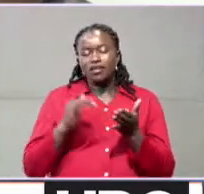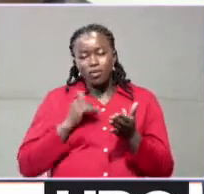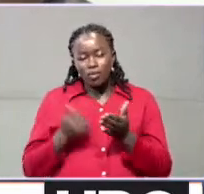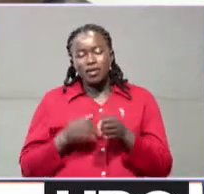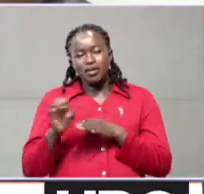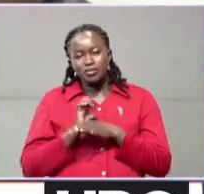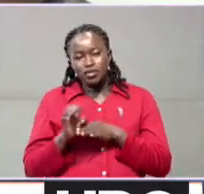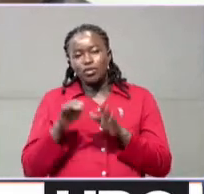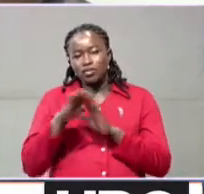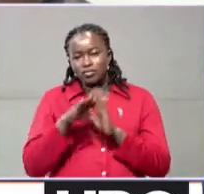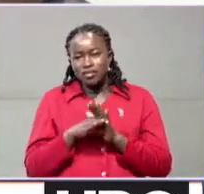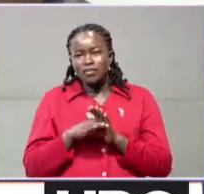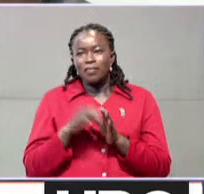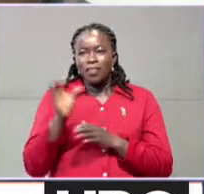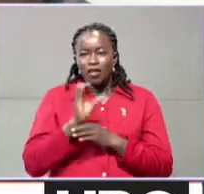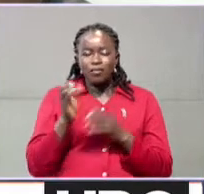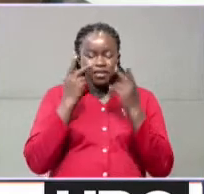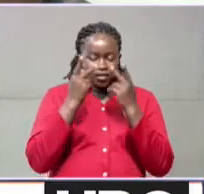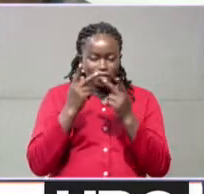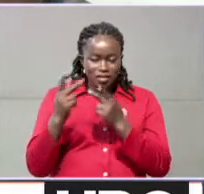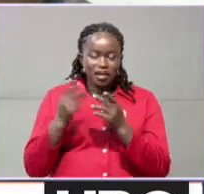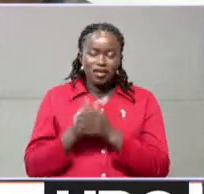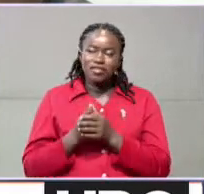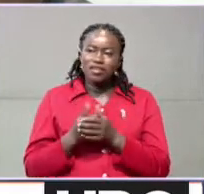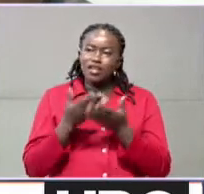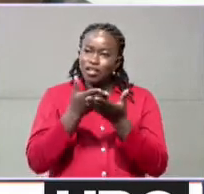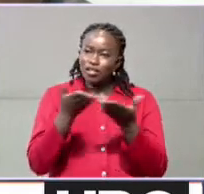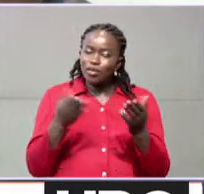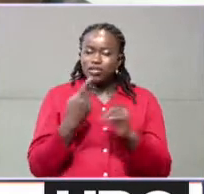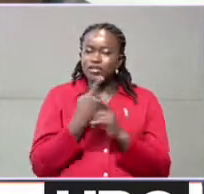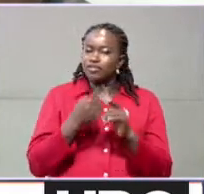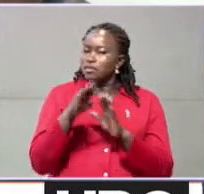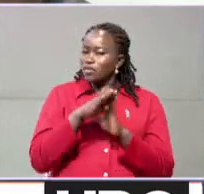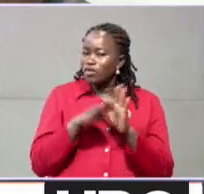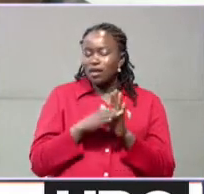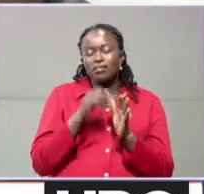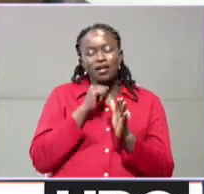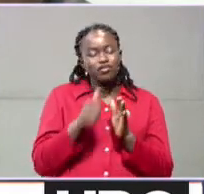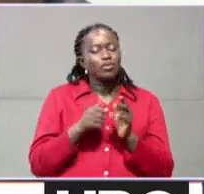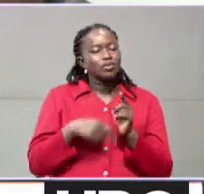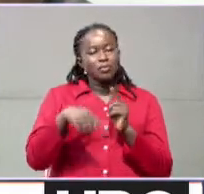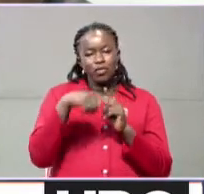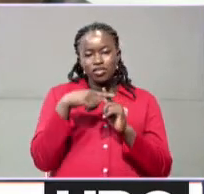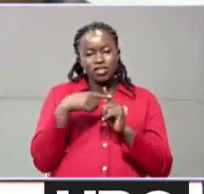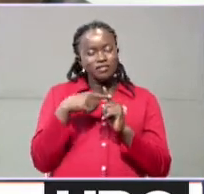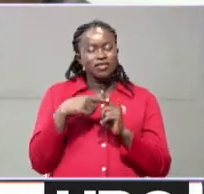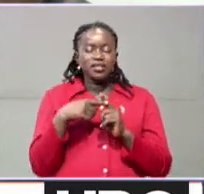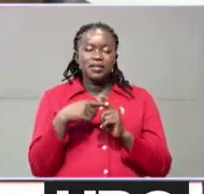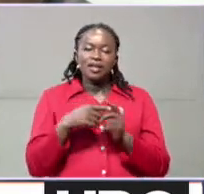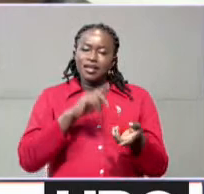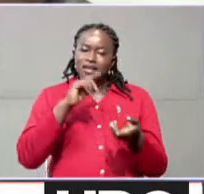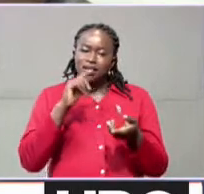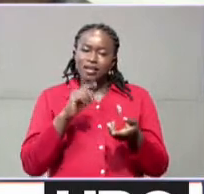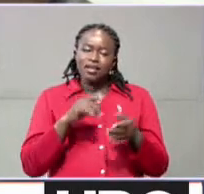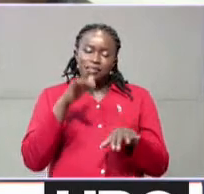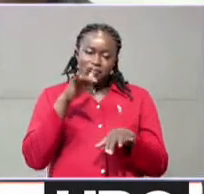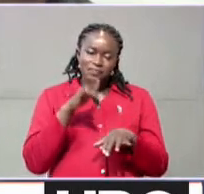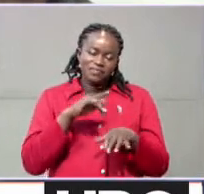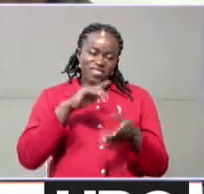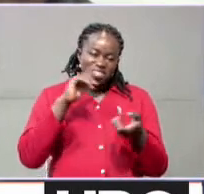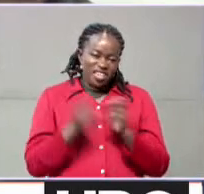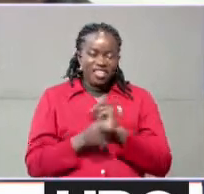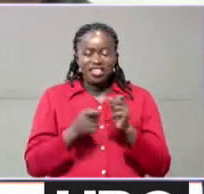program the community observed today those interventions have not positively impacted on the long-term poverty